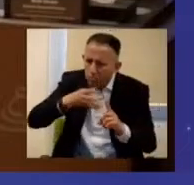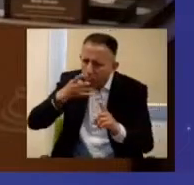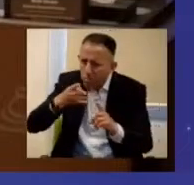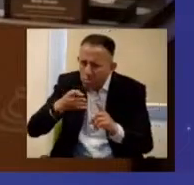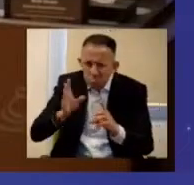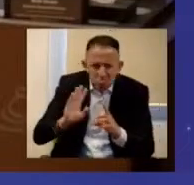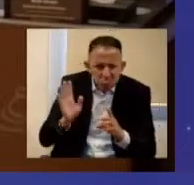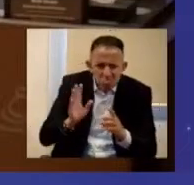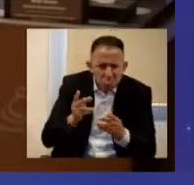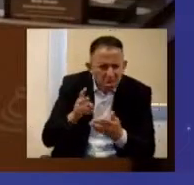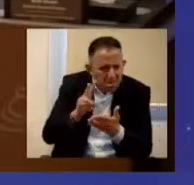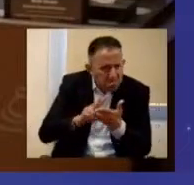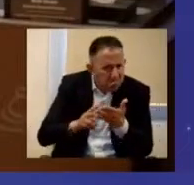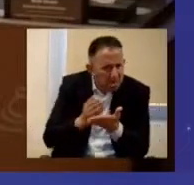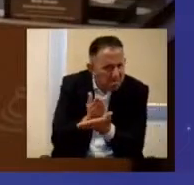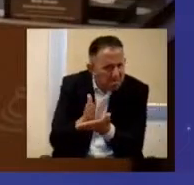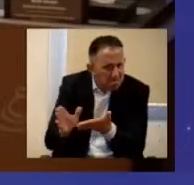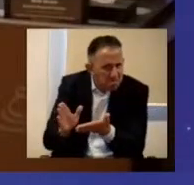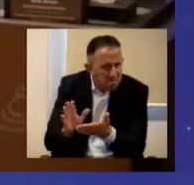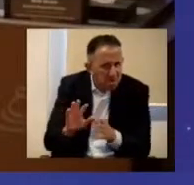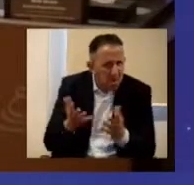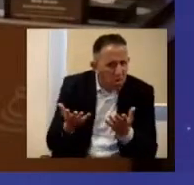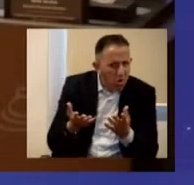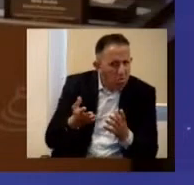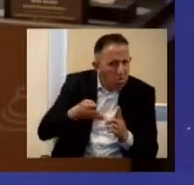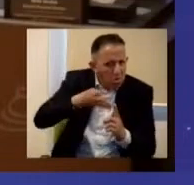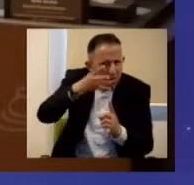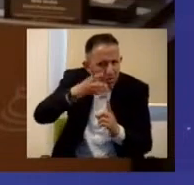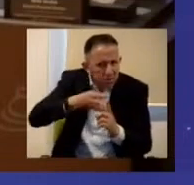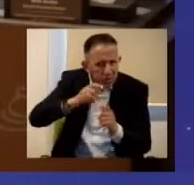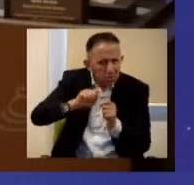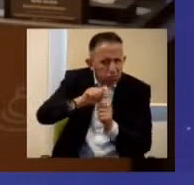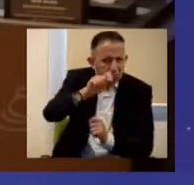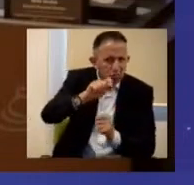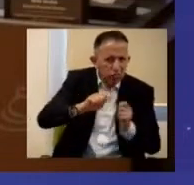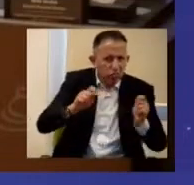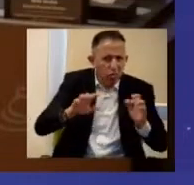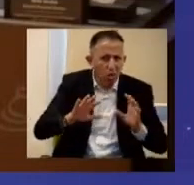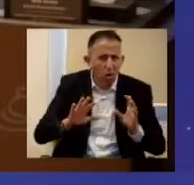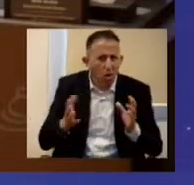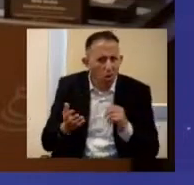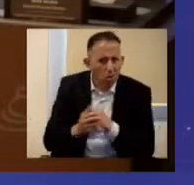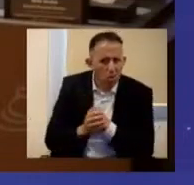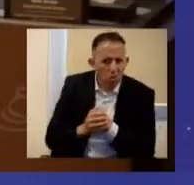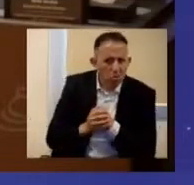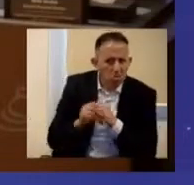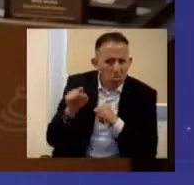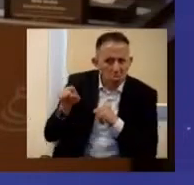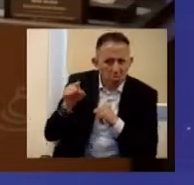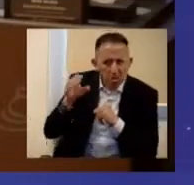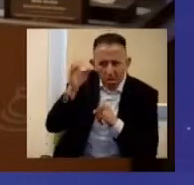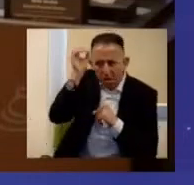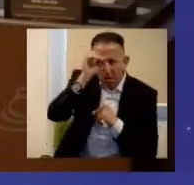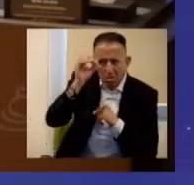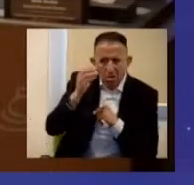In my opinion, it also has disadvantages to continually assess students.